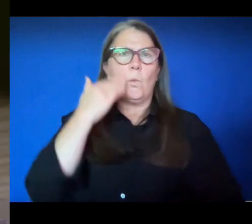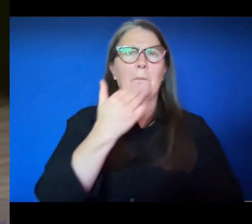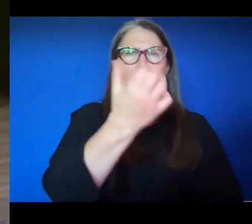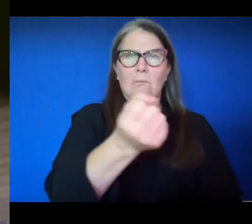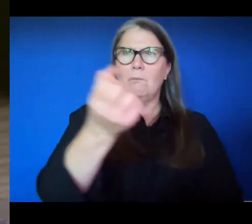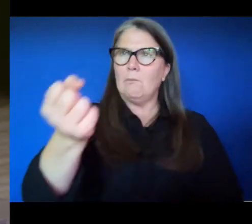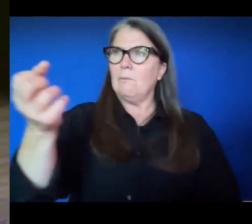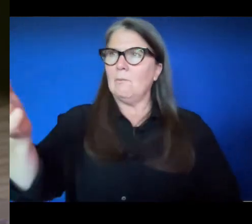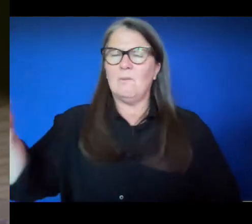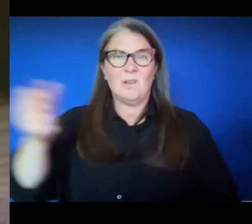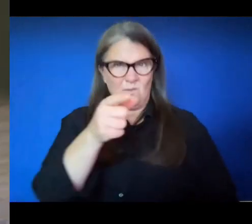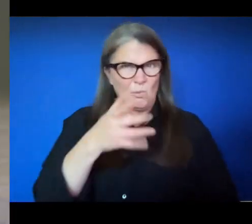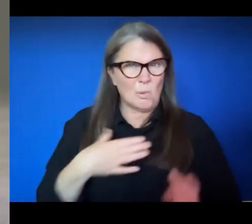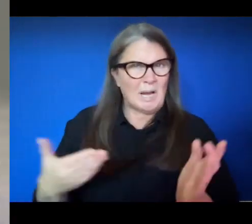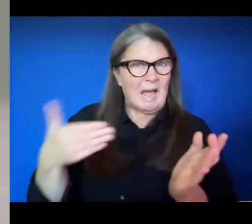just